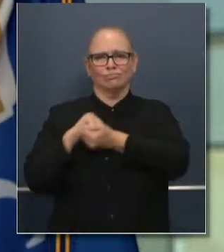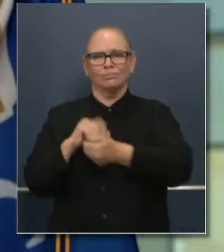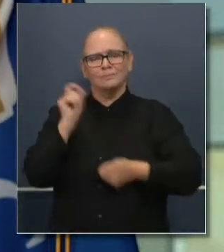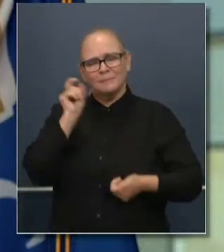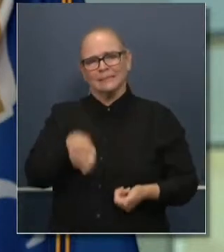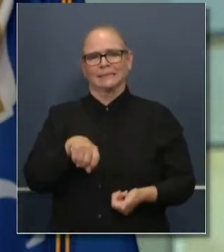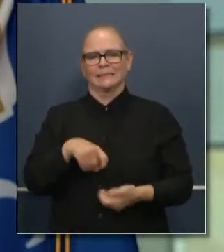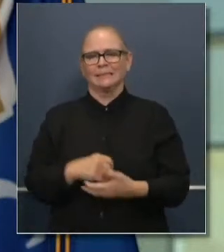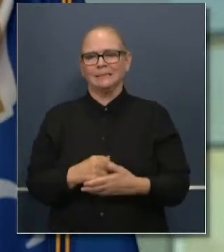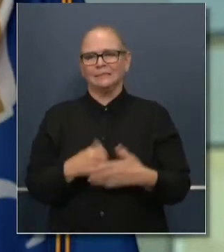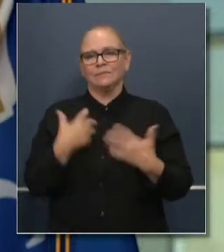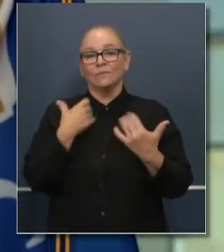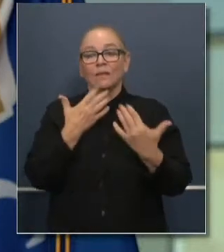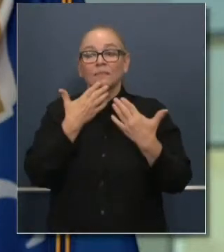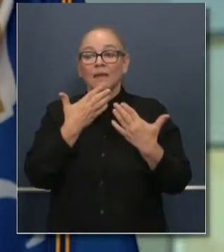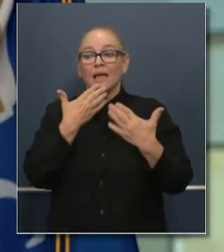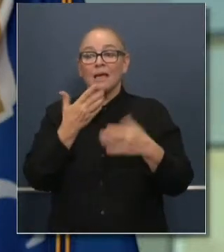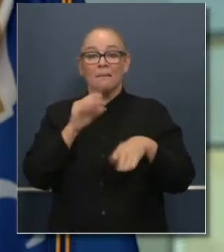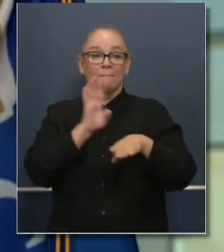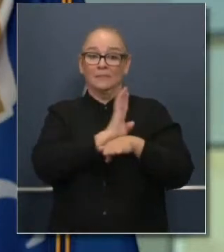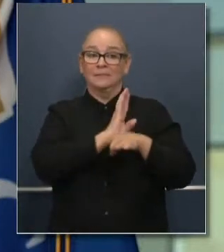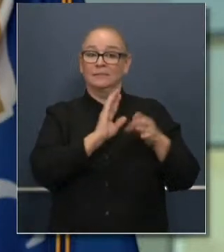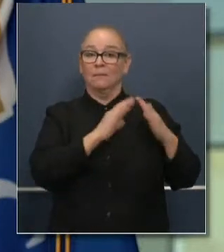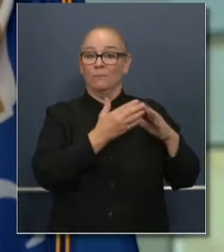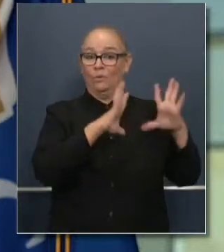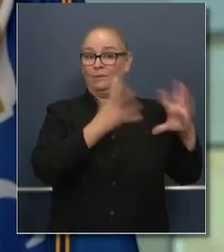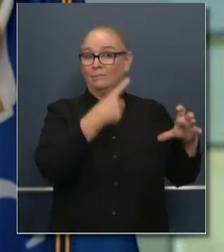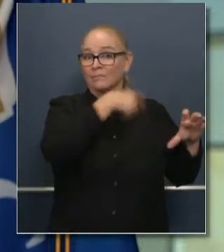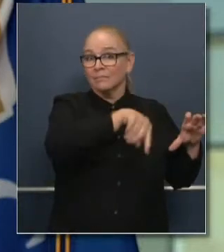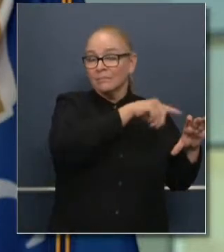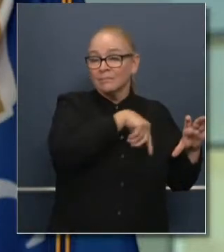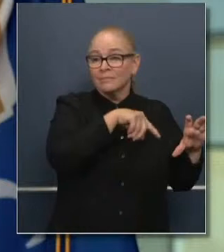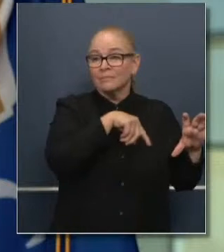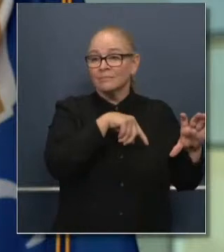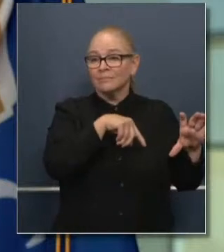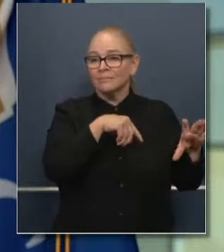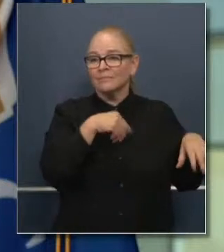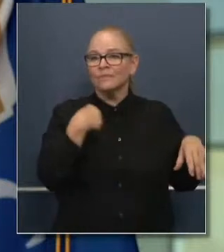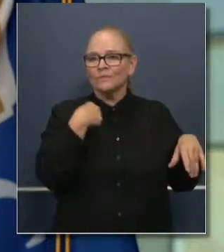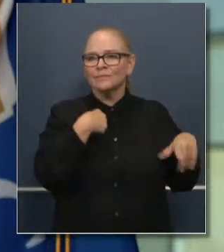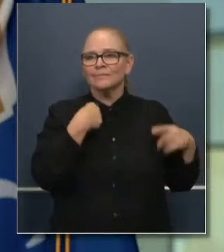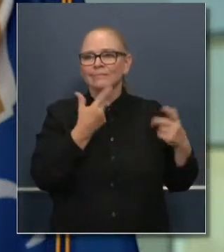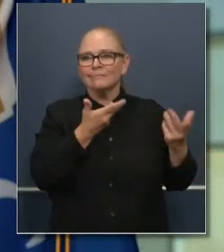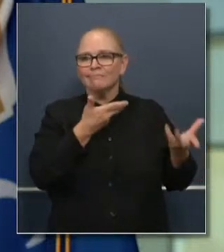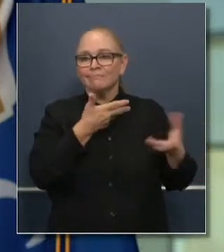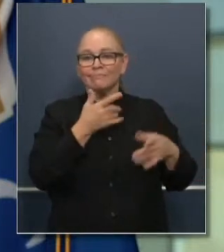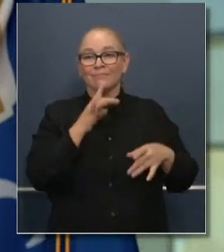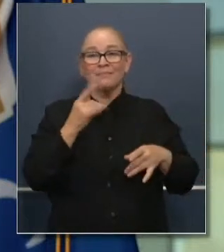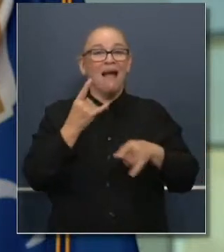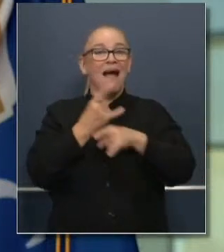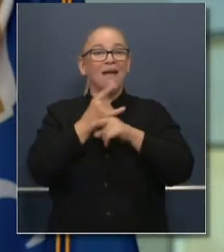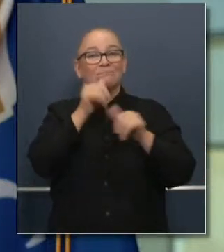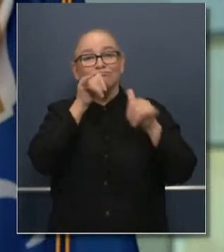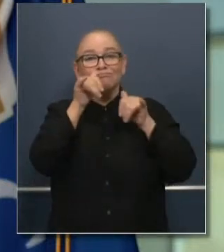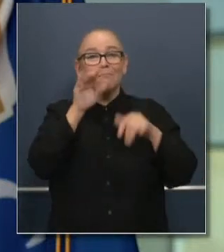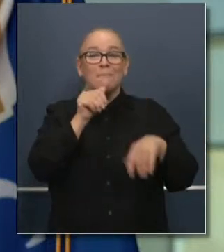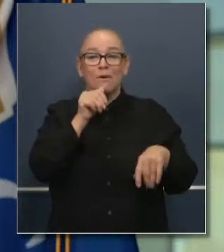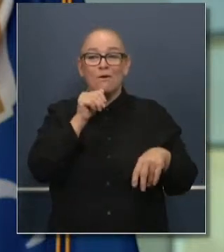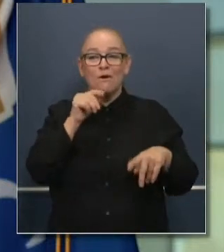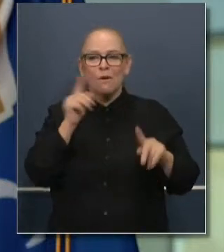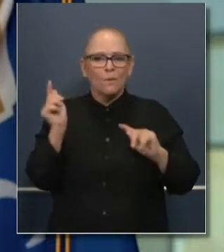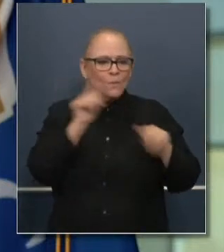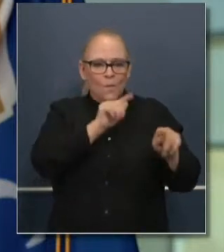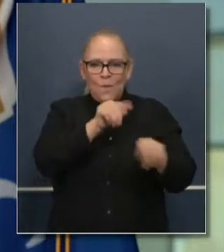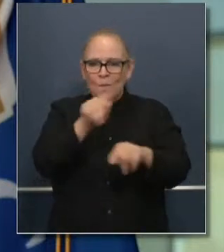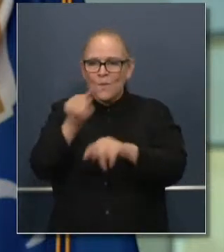want to thank the business community. We've been out, alcohol beverage control, and been out in